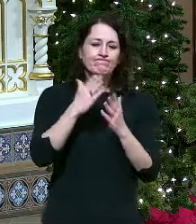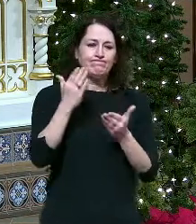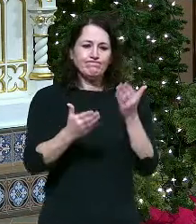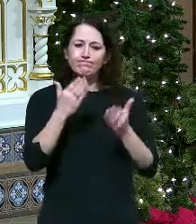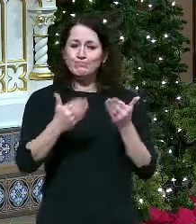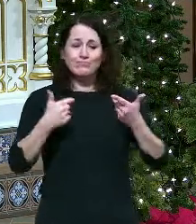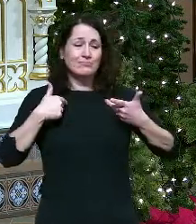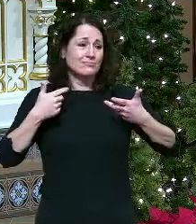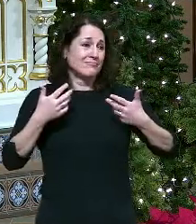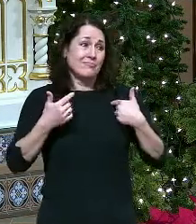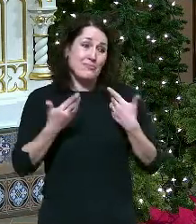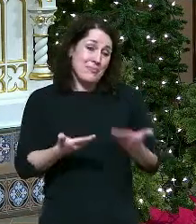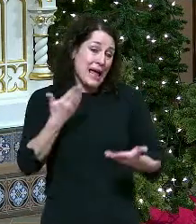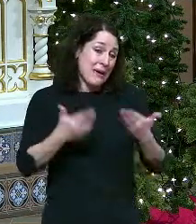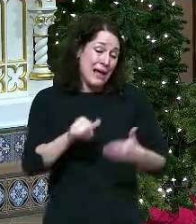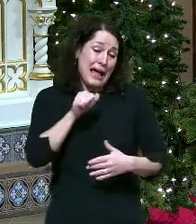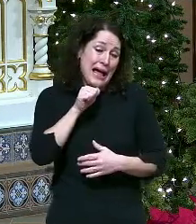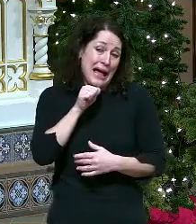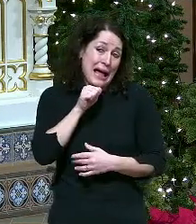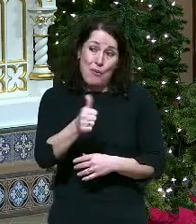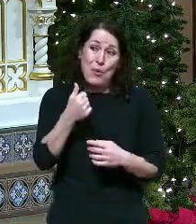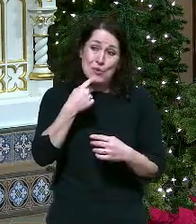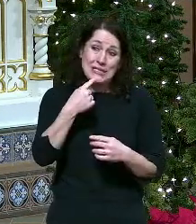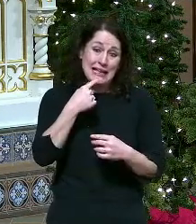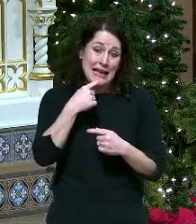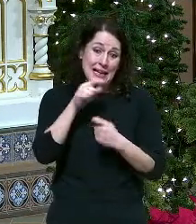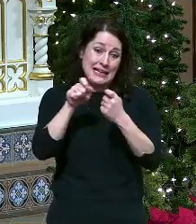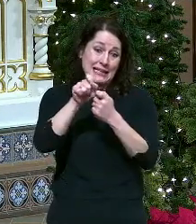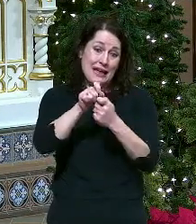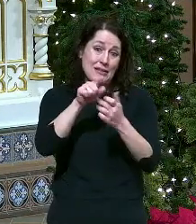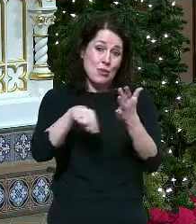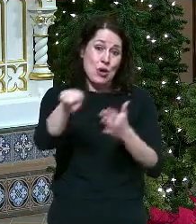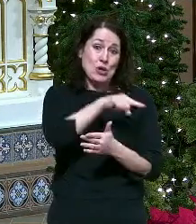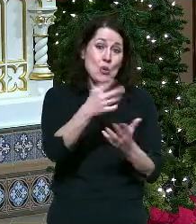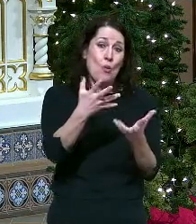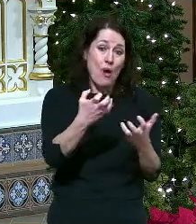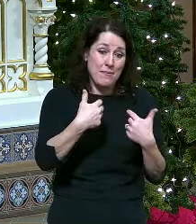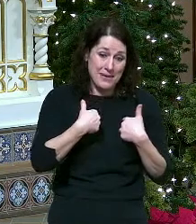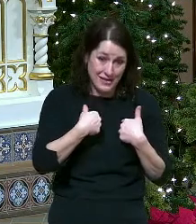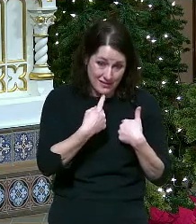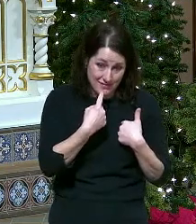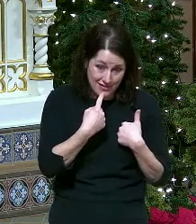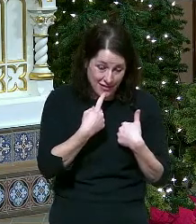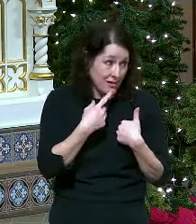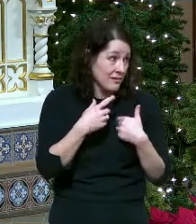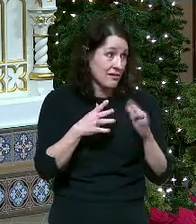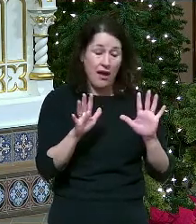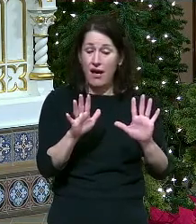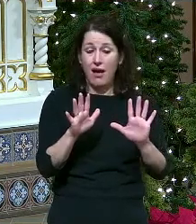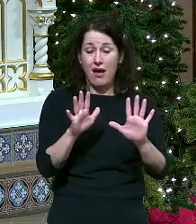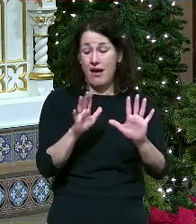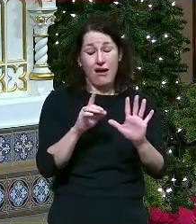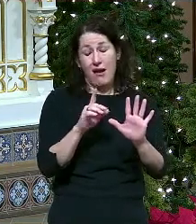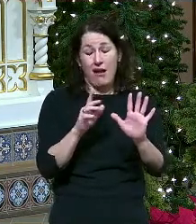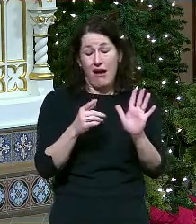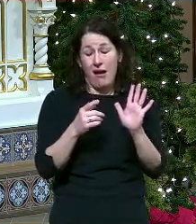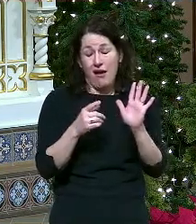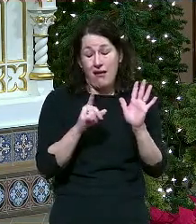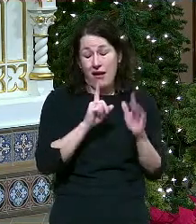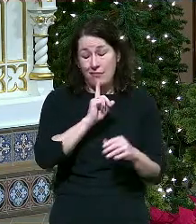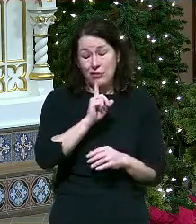say what you might want me to say. In fact, all of you.